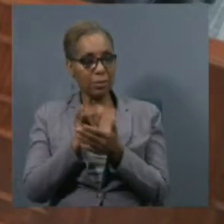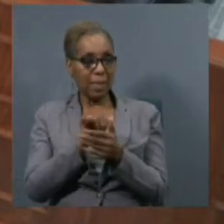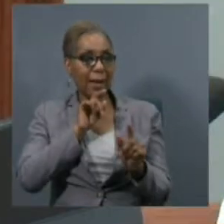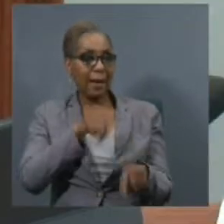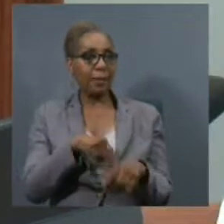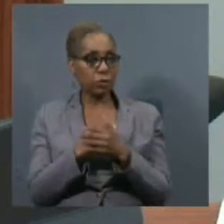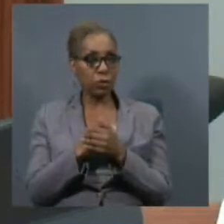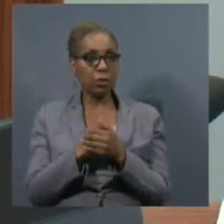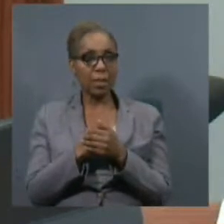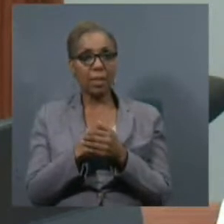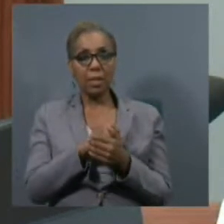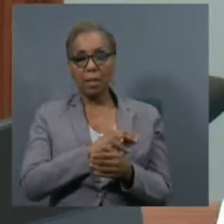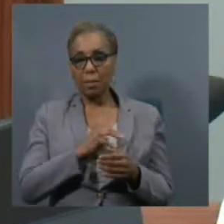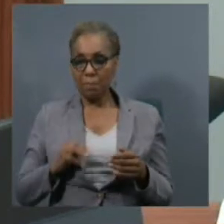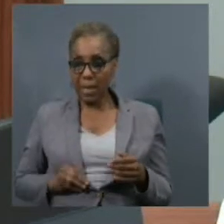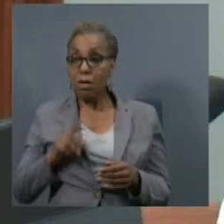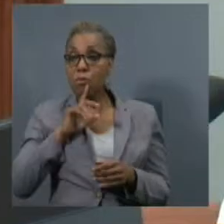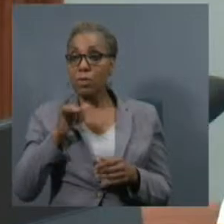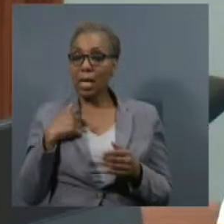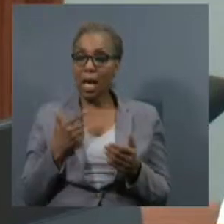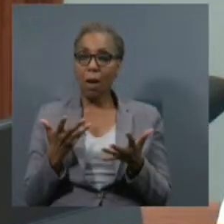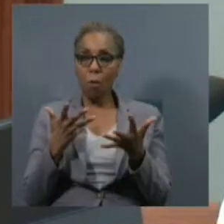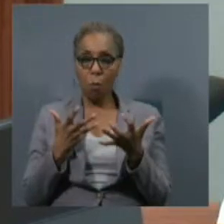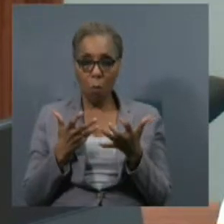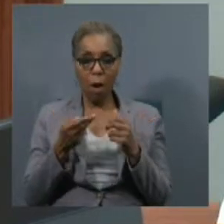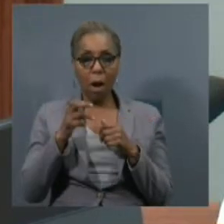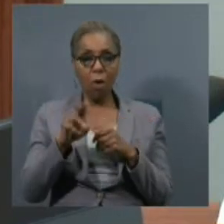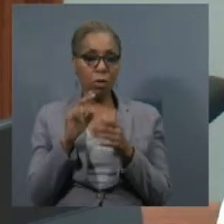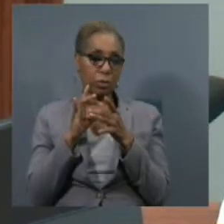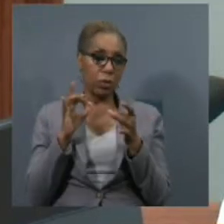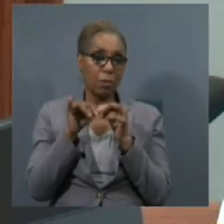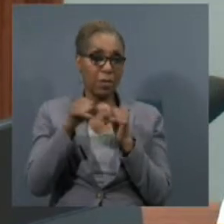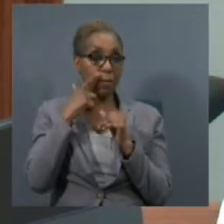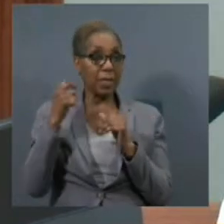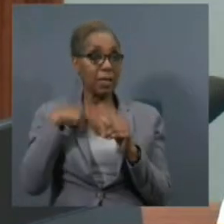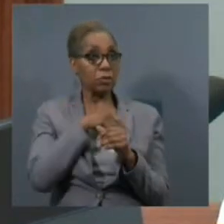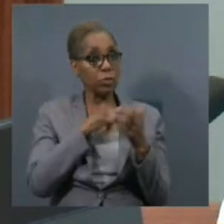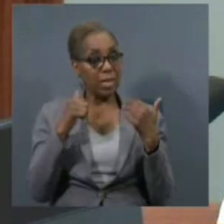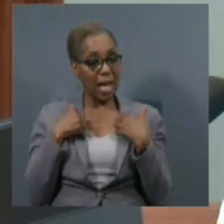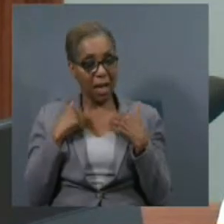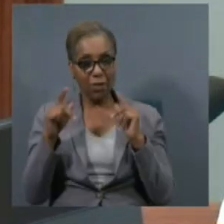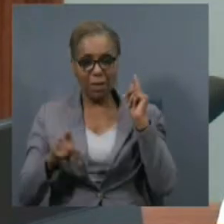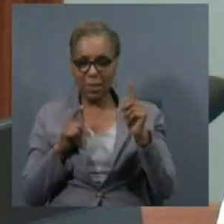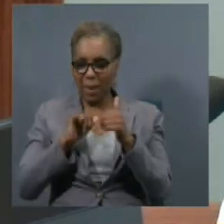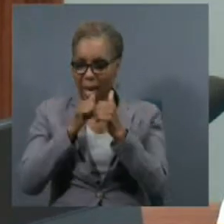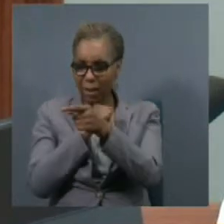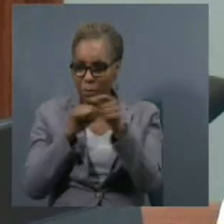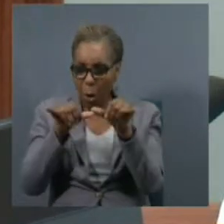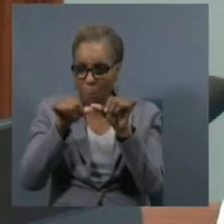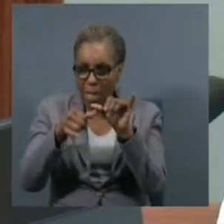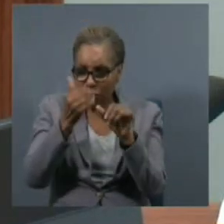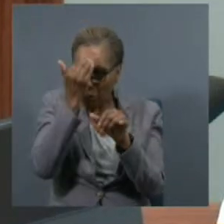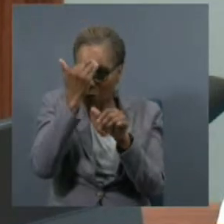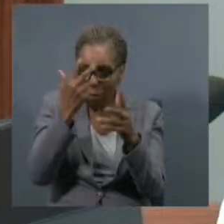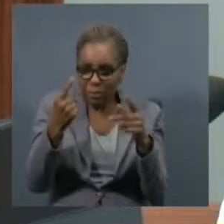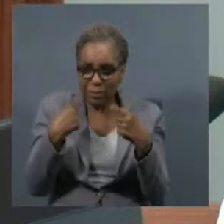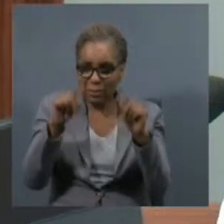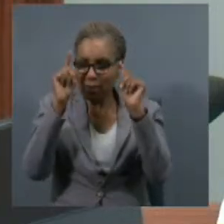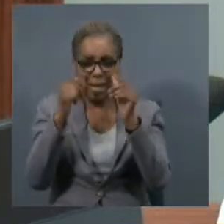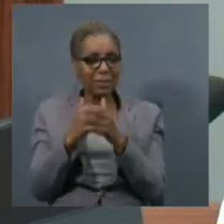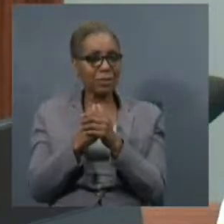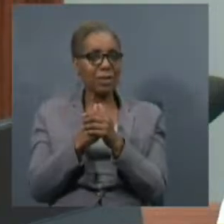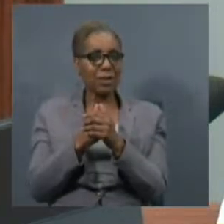And Mayor, I really wanted her to get a chance to talk about that, because we have people who ask, well, how do you measure success? What are we getting for